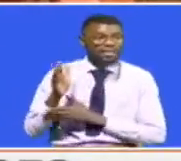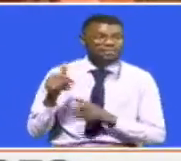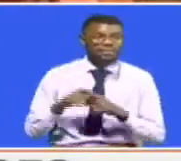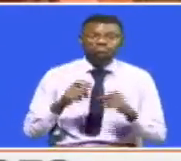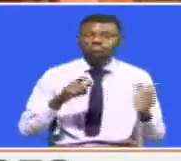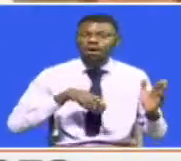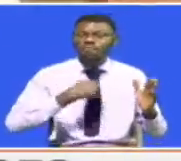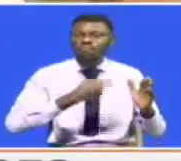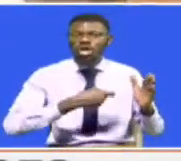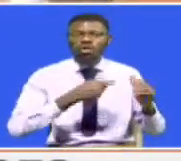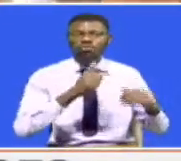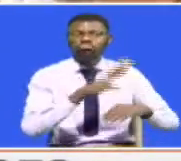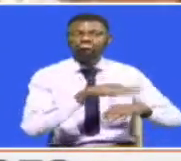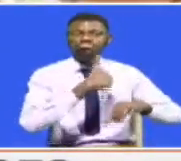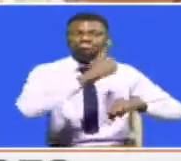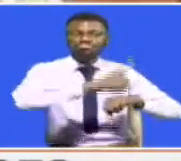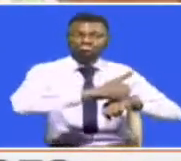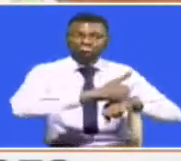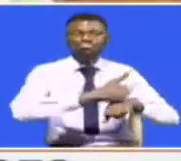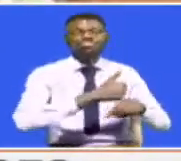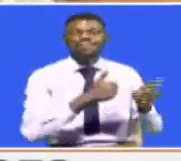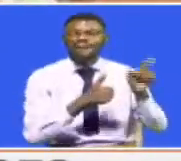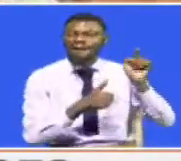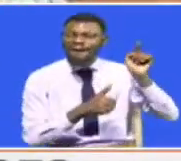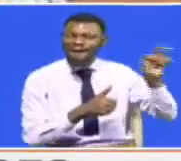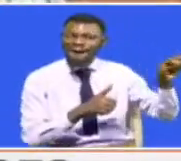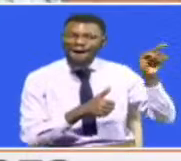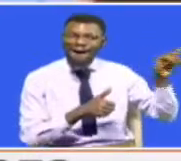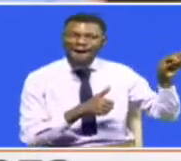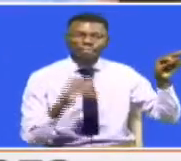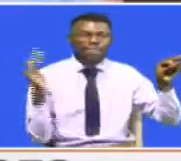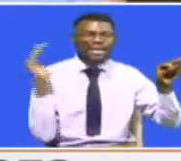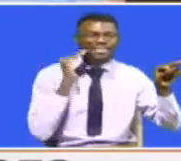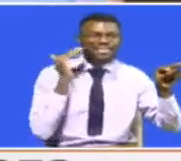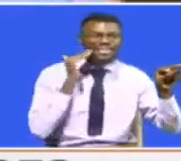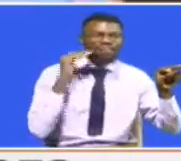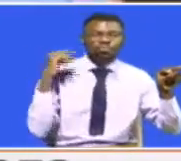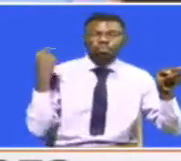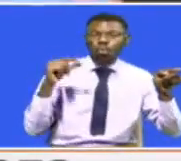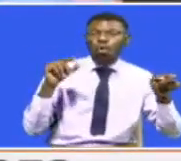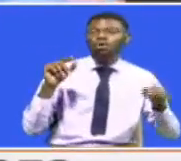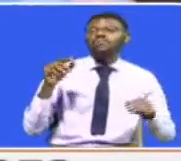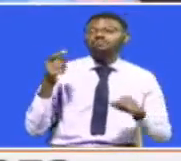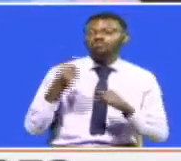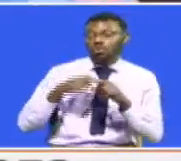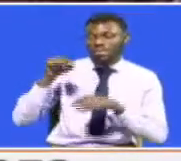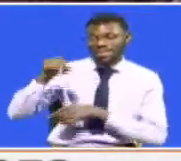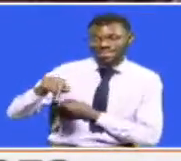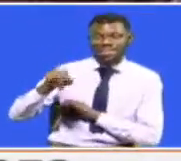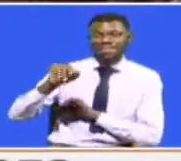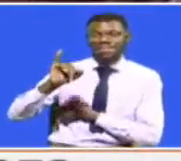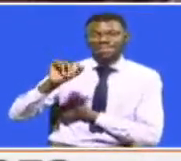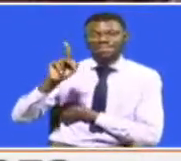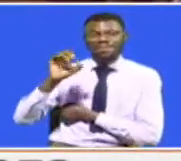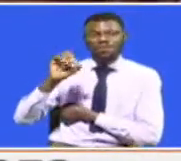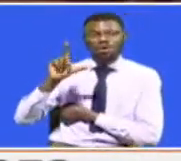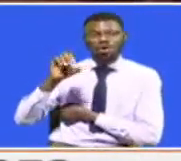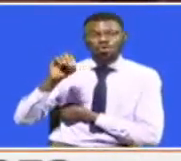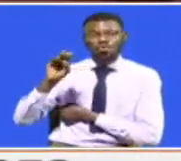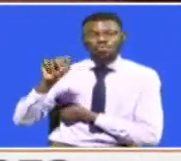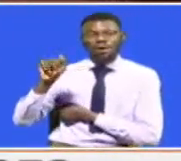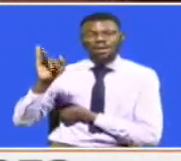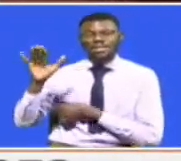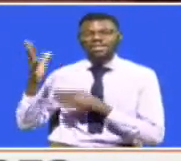be domiciled in Ramula, Siaya County, where gold from Ikolomani will be transported to for refining. I am